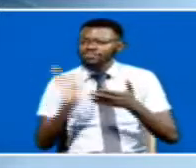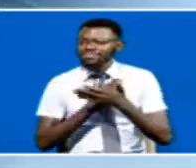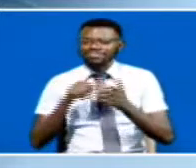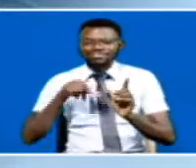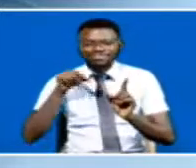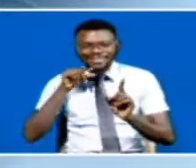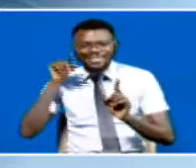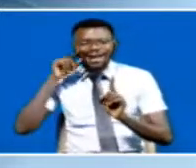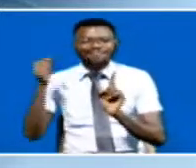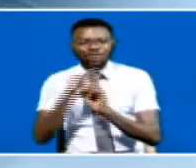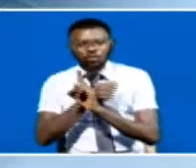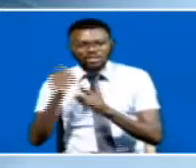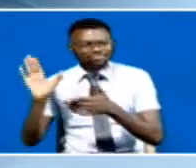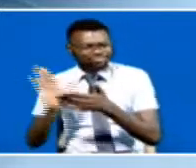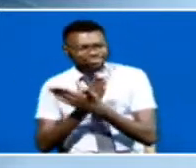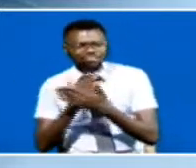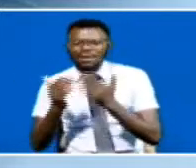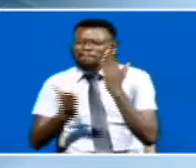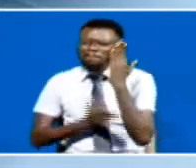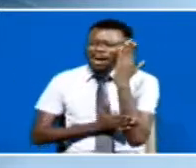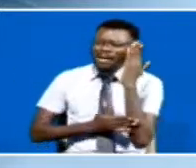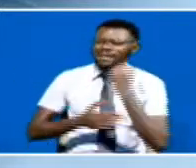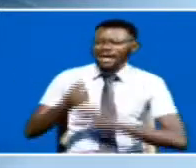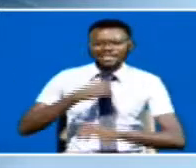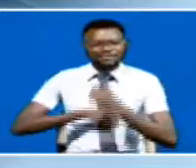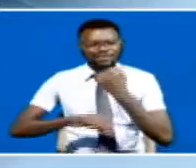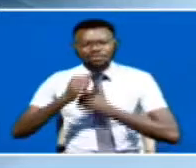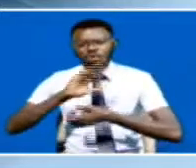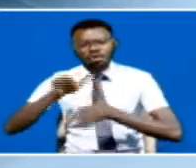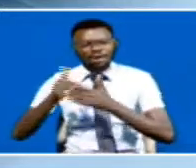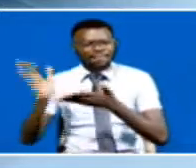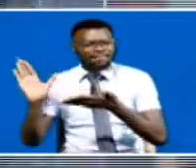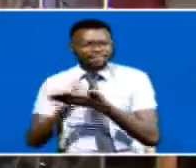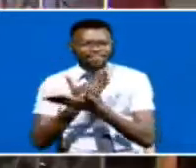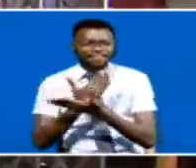violence, and other forms of injustices.